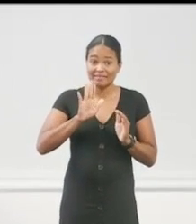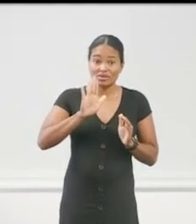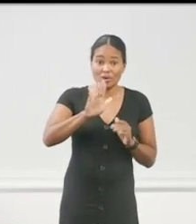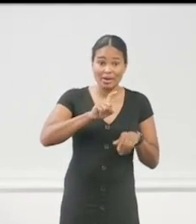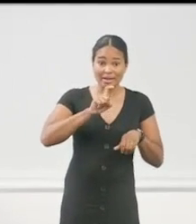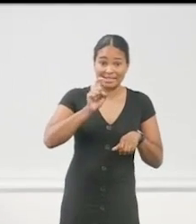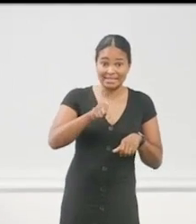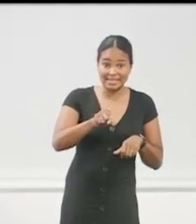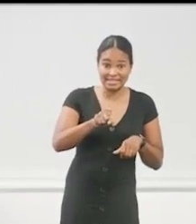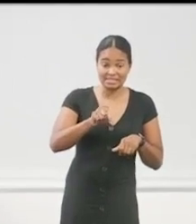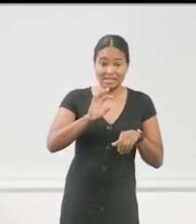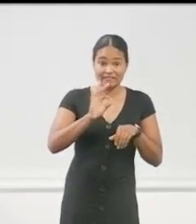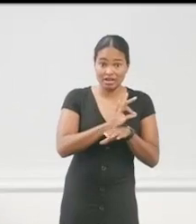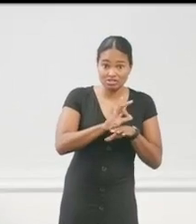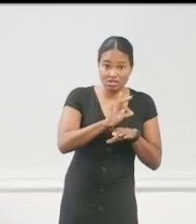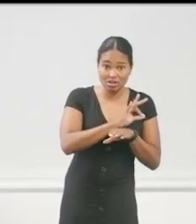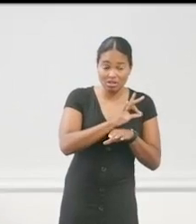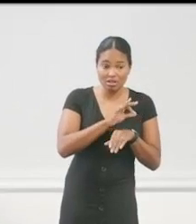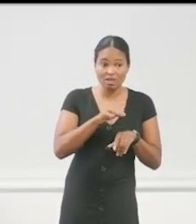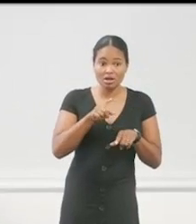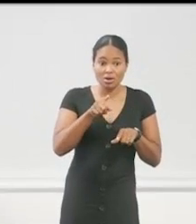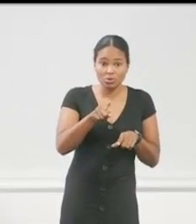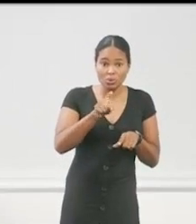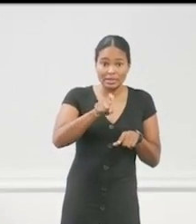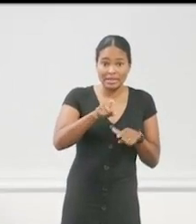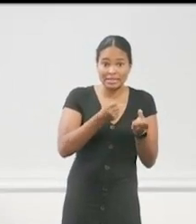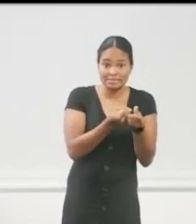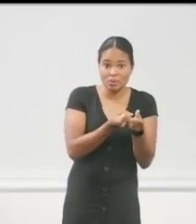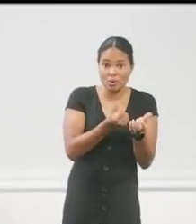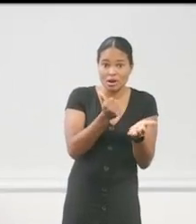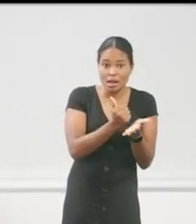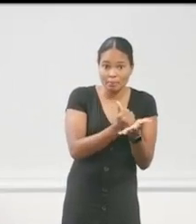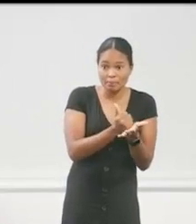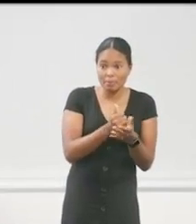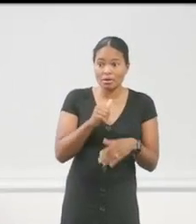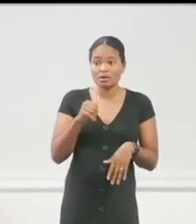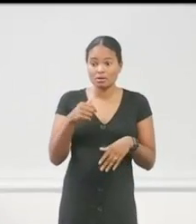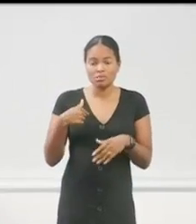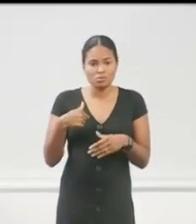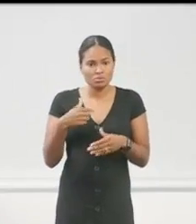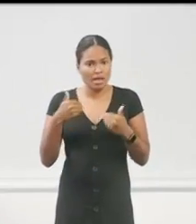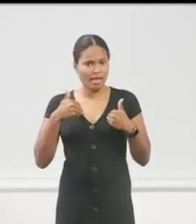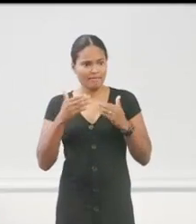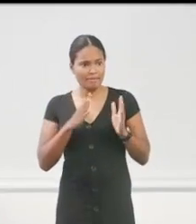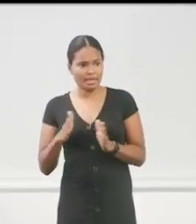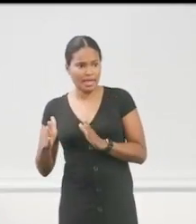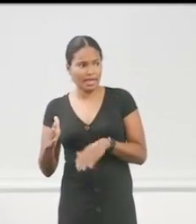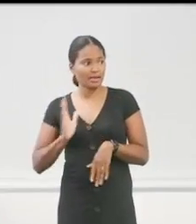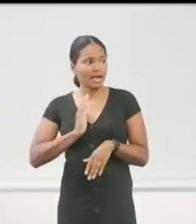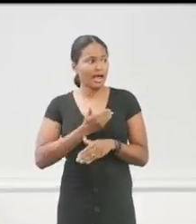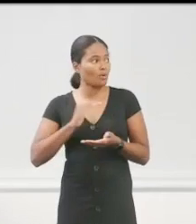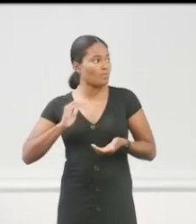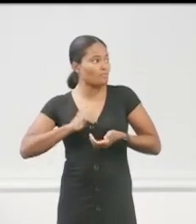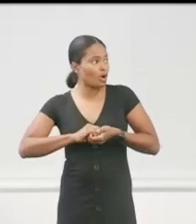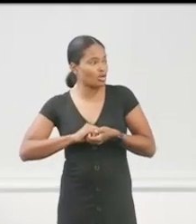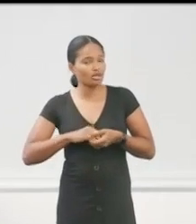you know, we do have a plan. If, we have my, our partners here, our entity, Gricua, it's